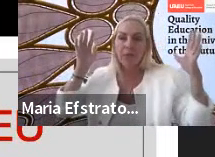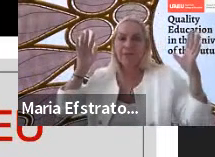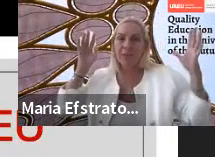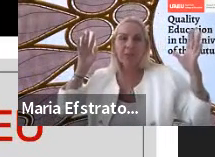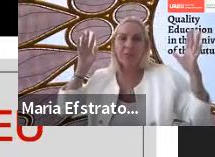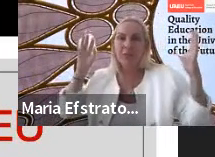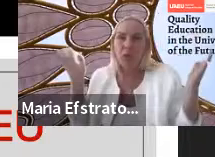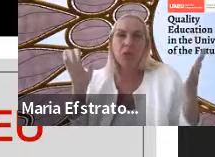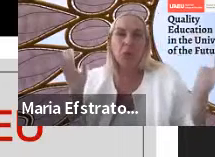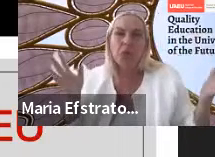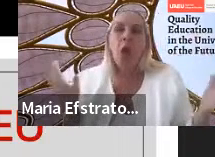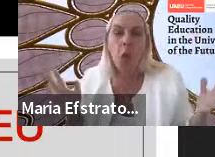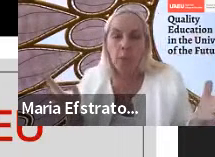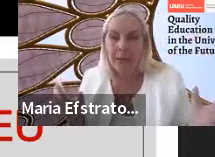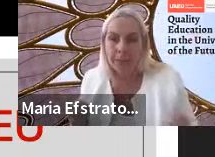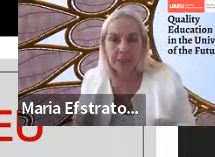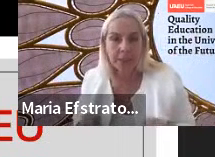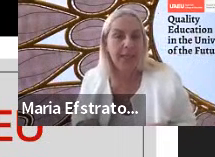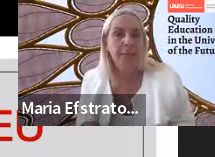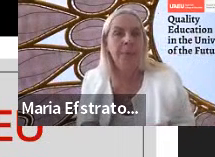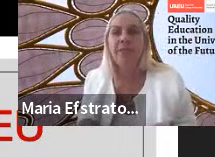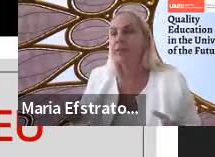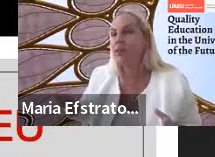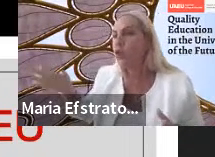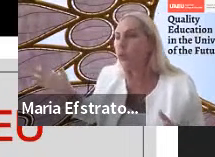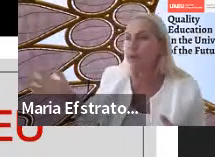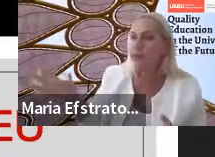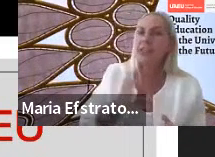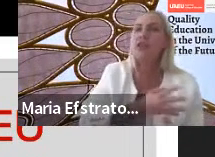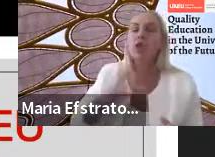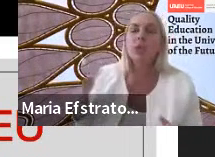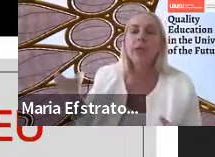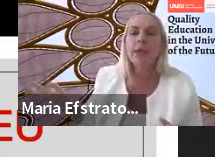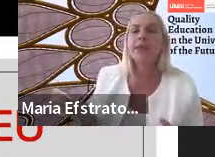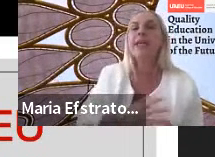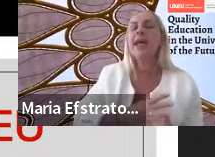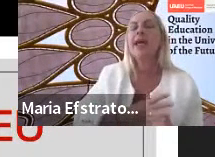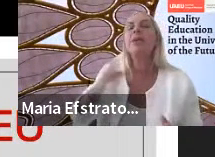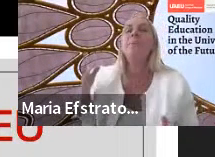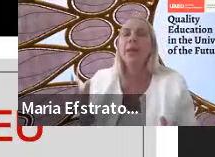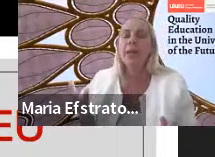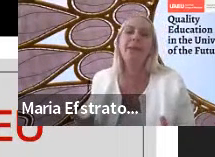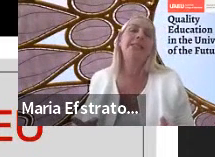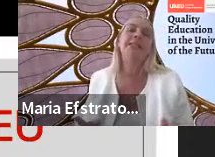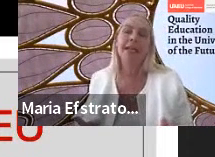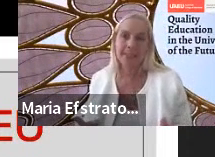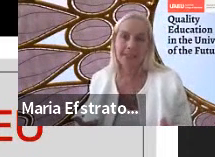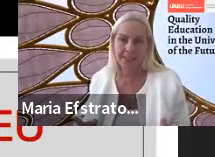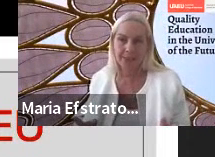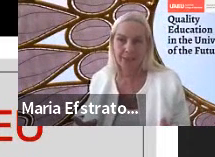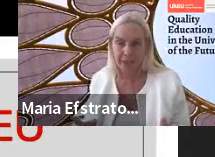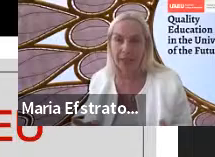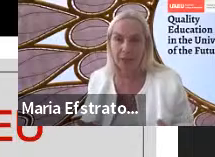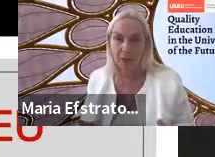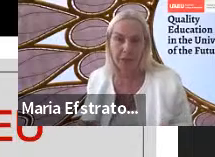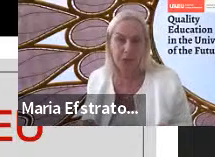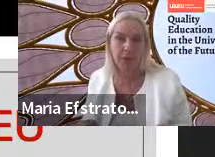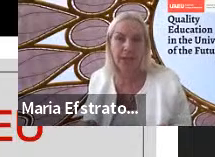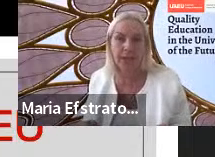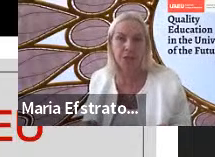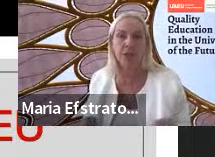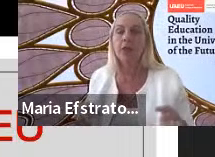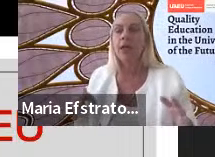So you know better than me that during these 2 years, there have been many studies in the field